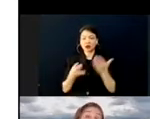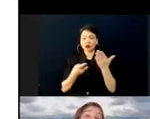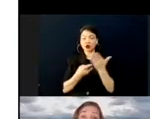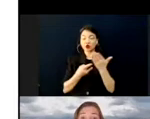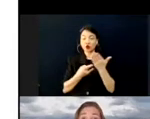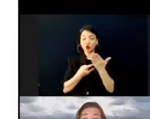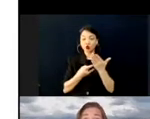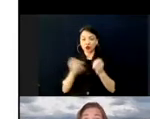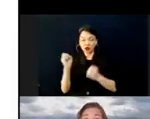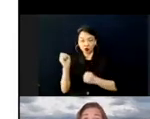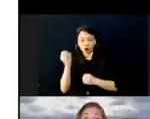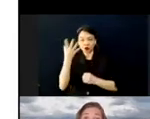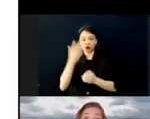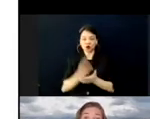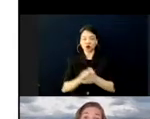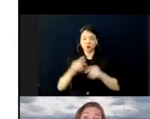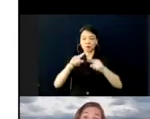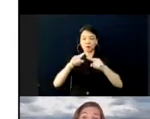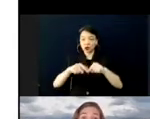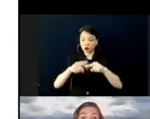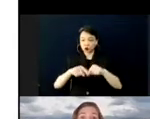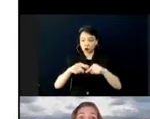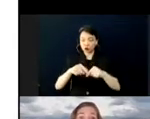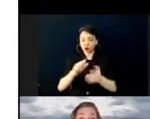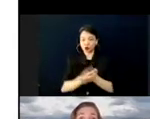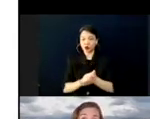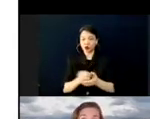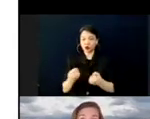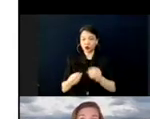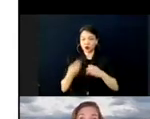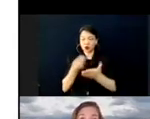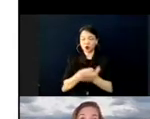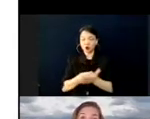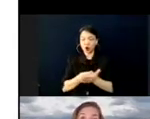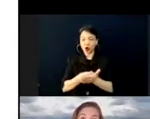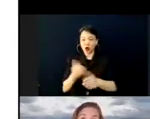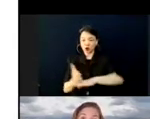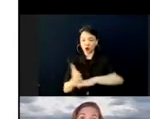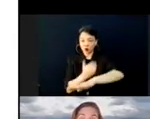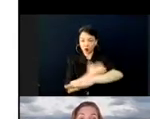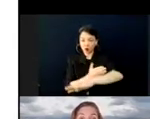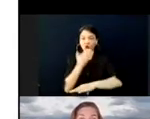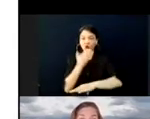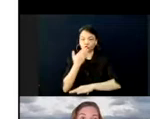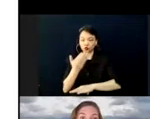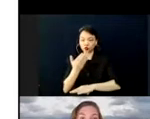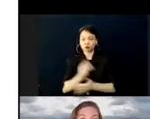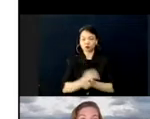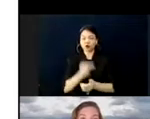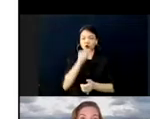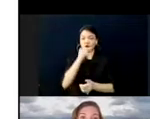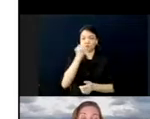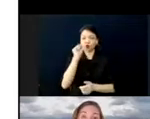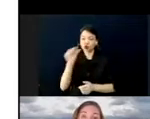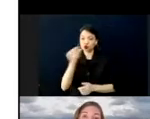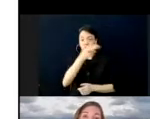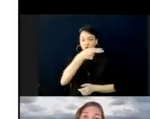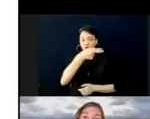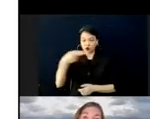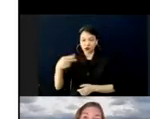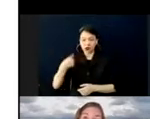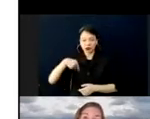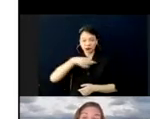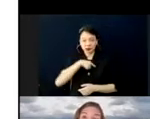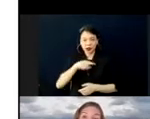have nearly enough evidence as we would like on this question from Indonesia, which is one of the reasons why we've started the initiative. But we do